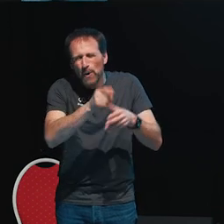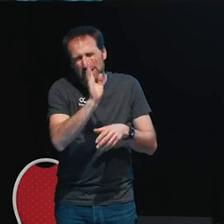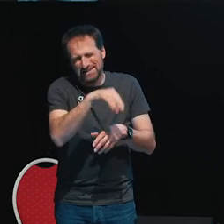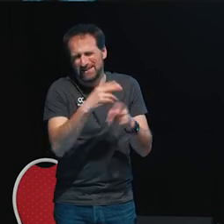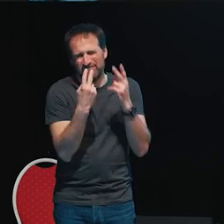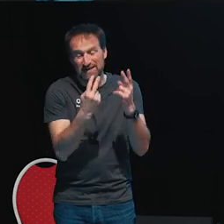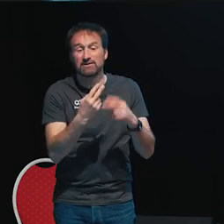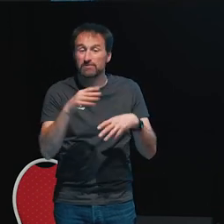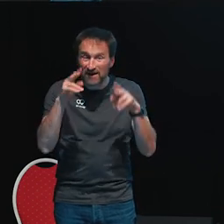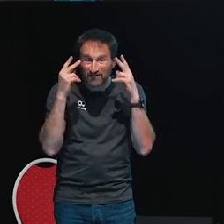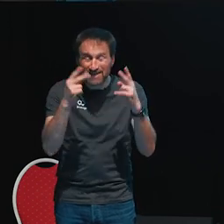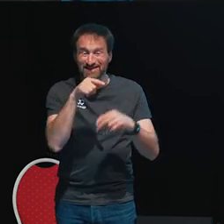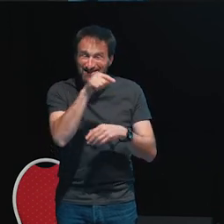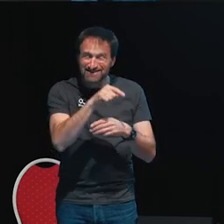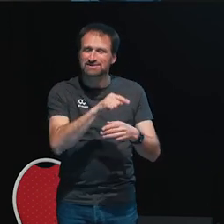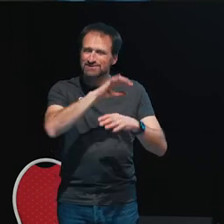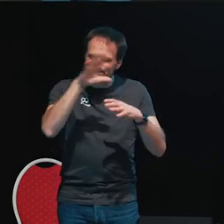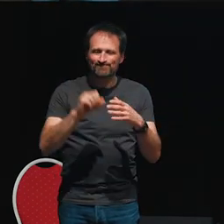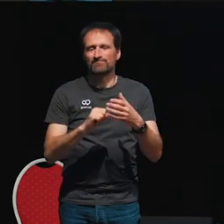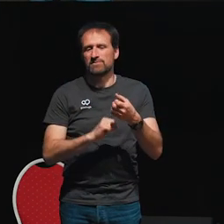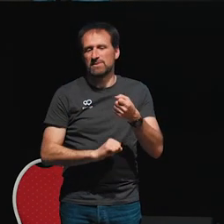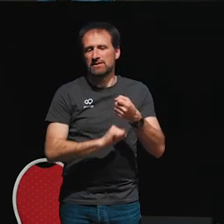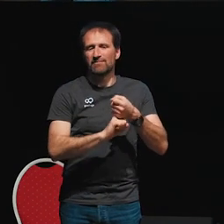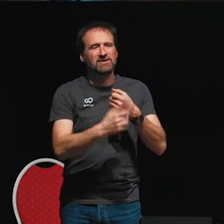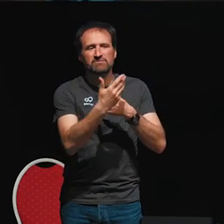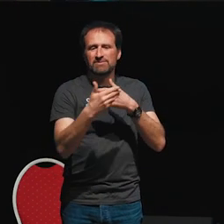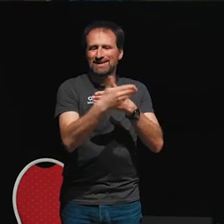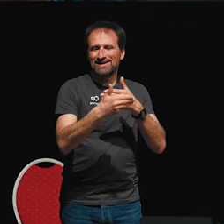system. Without it, Webpack would be nothing.